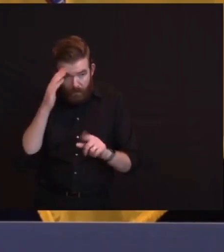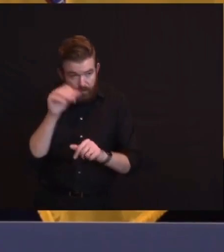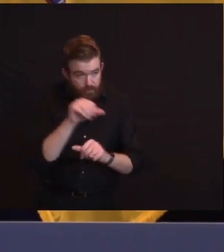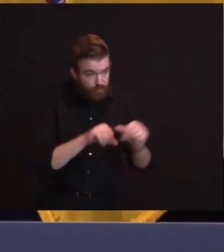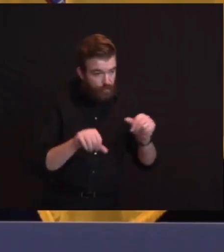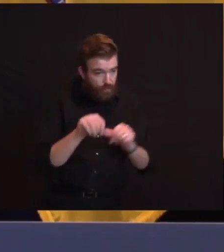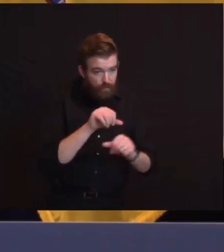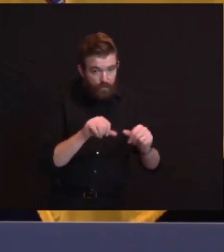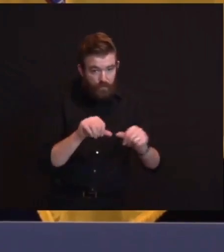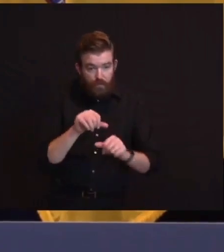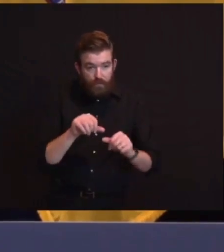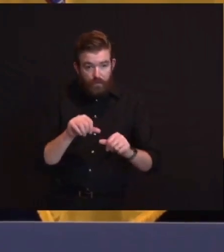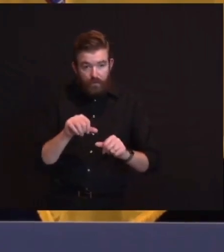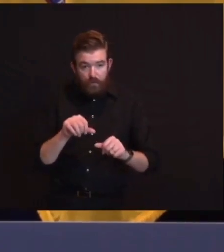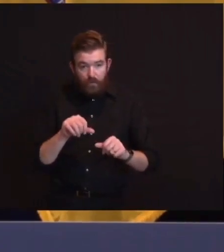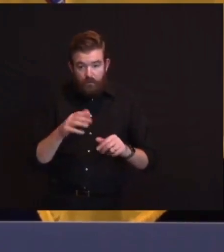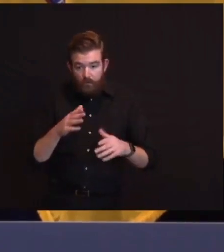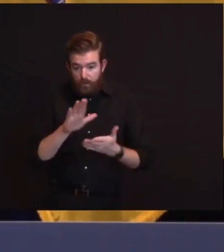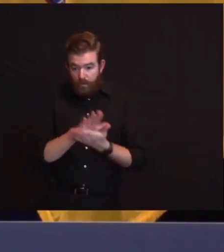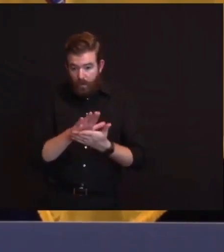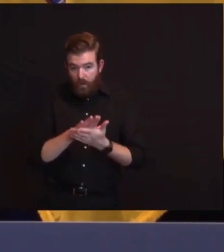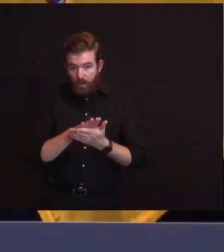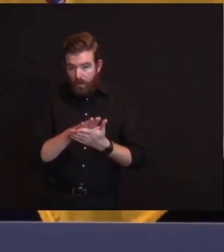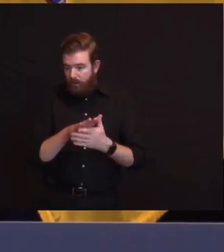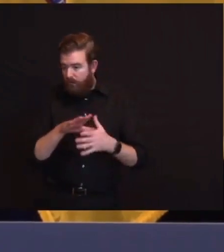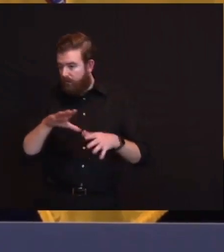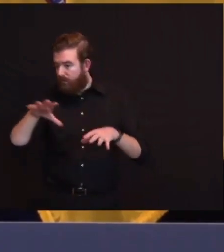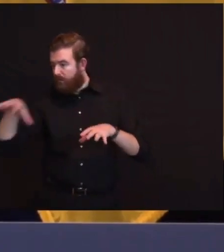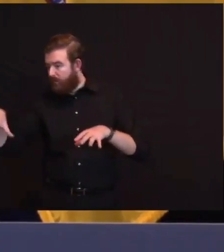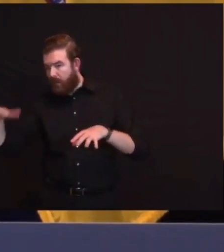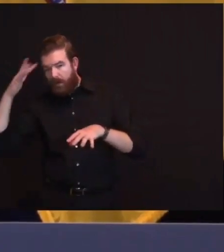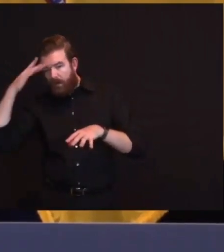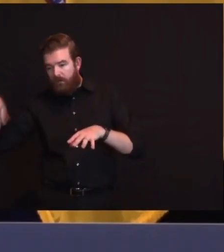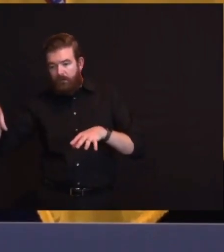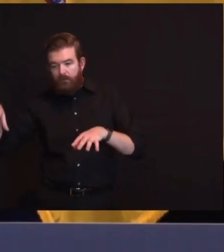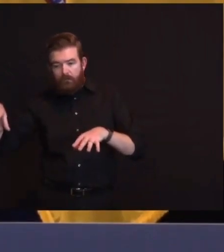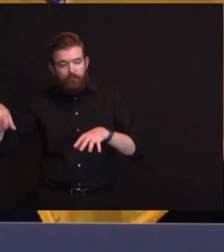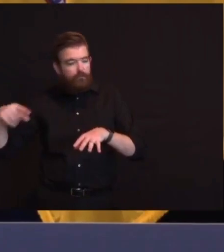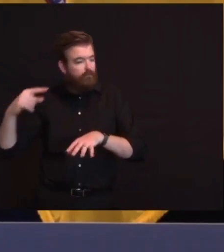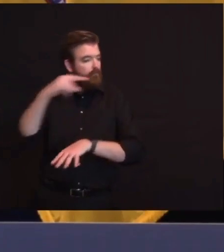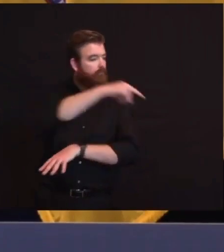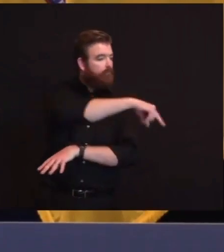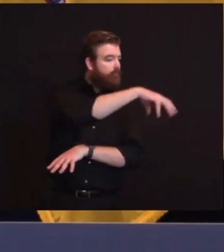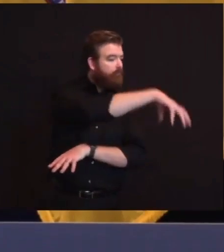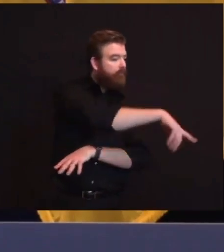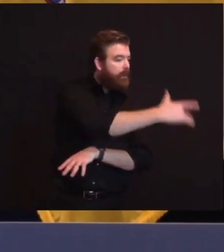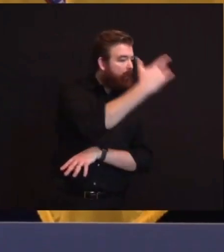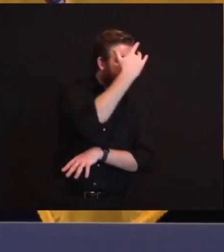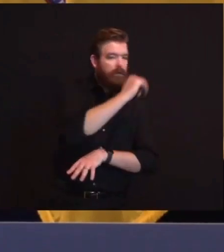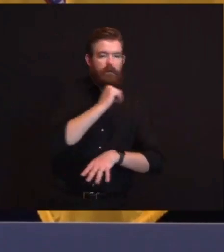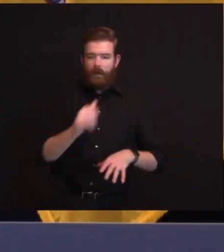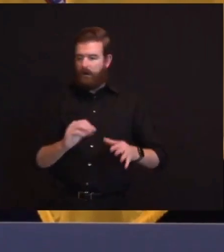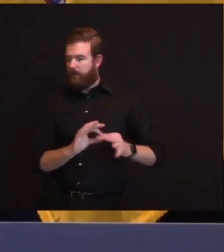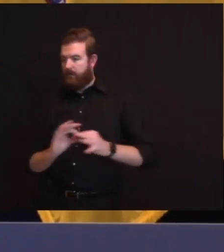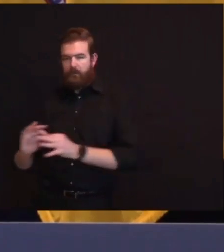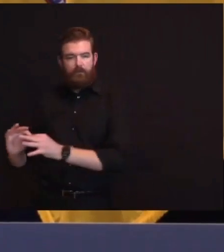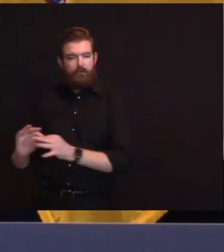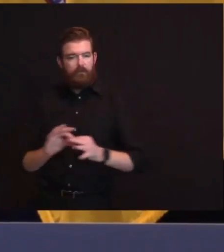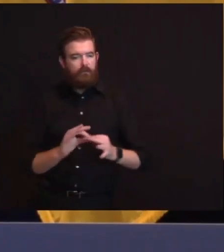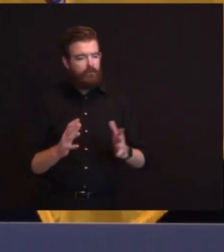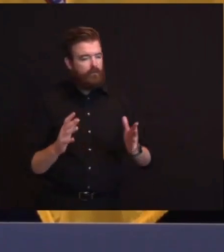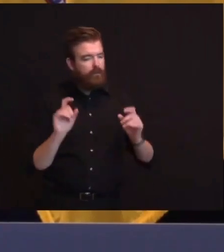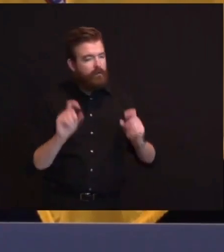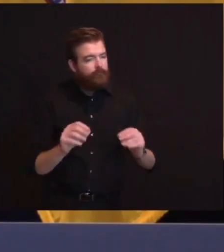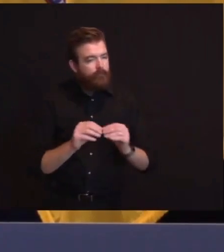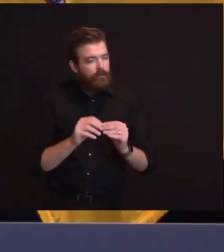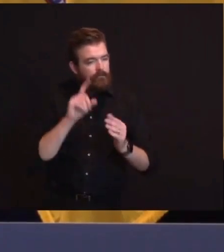in terms of not just the numbers of cases, but the specific reality of them. Anything you want to add to that? Are you